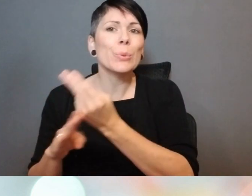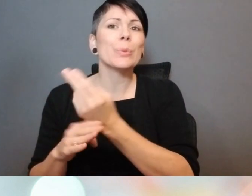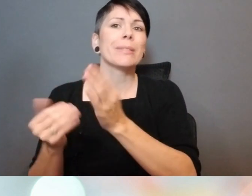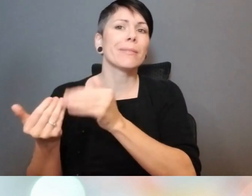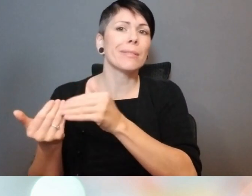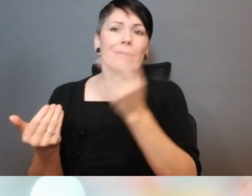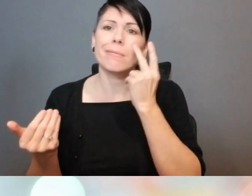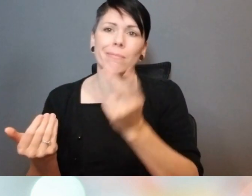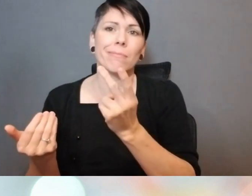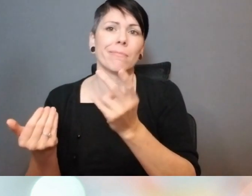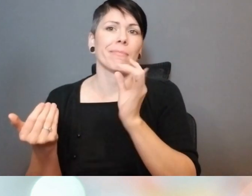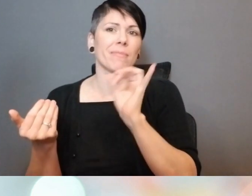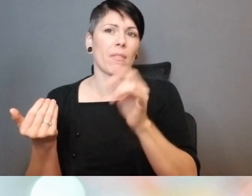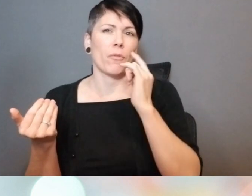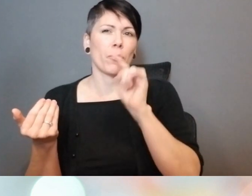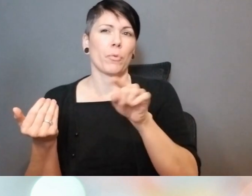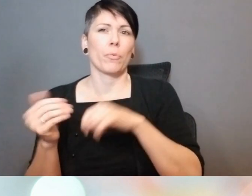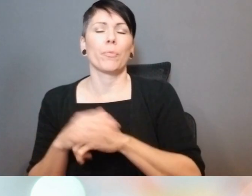and Lazy Susans.